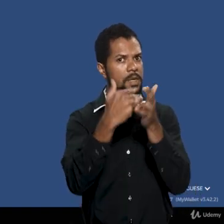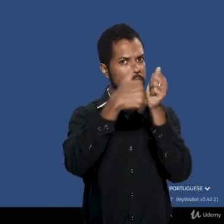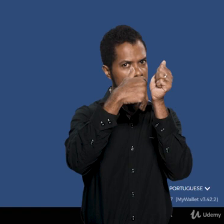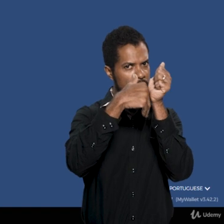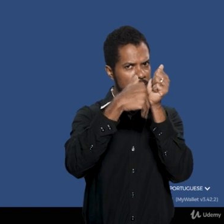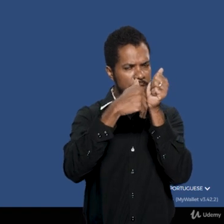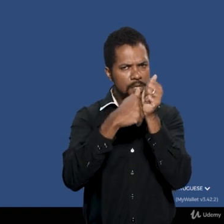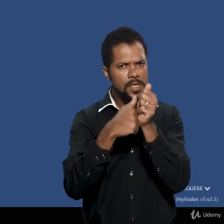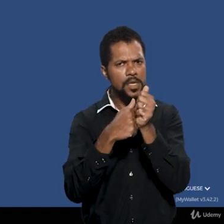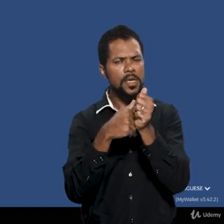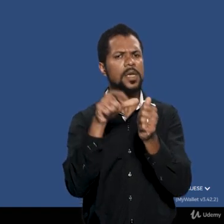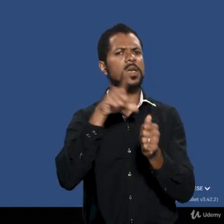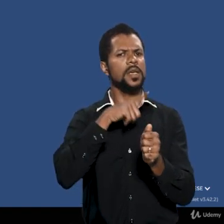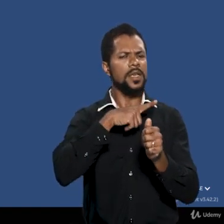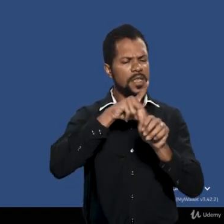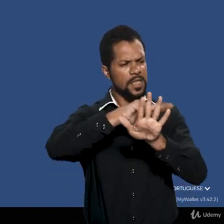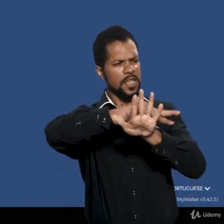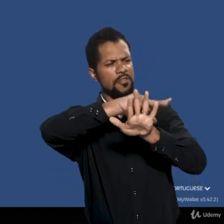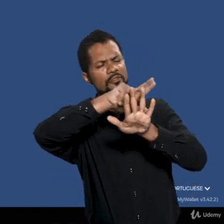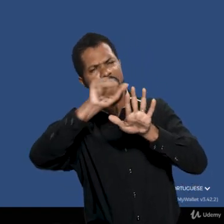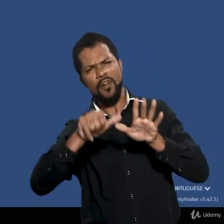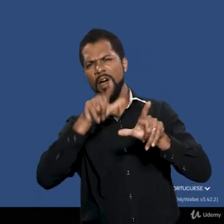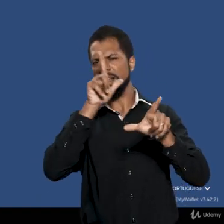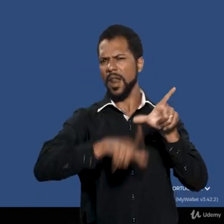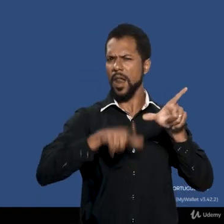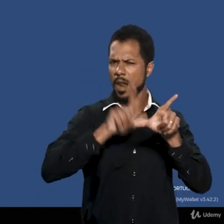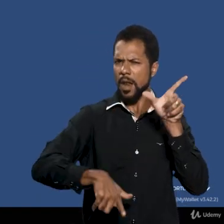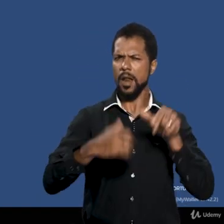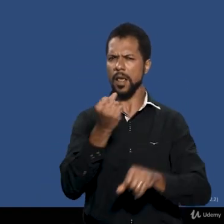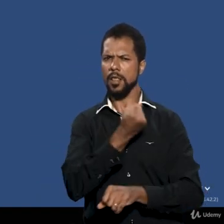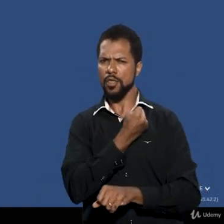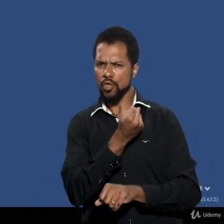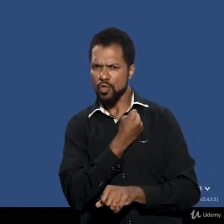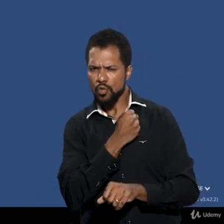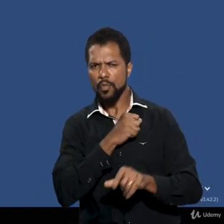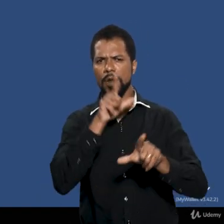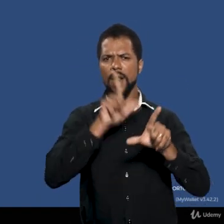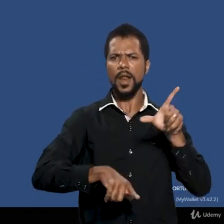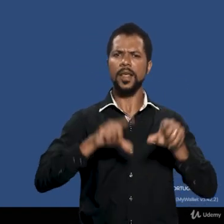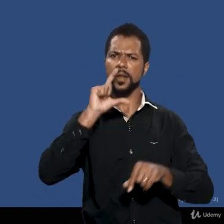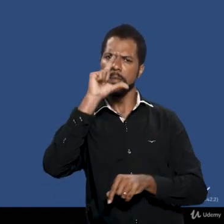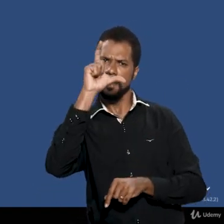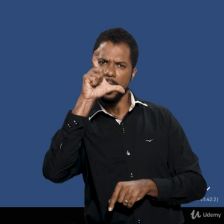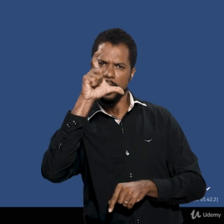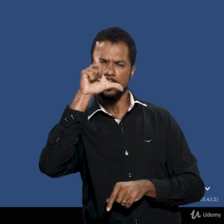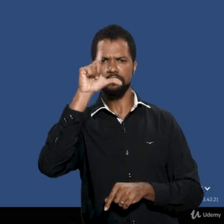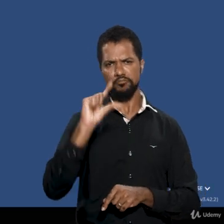Keep in mind to always put a password with lots of characters, numbers,